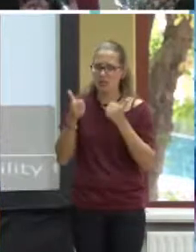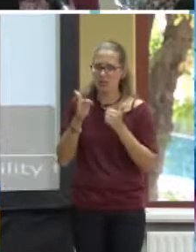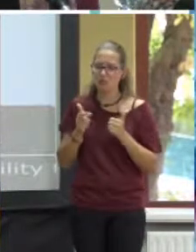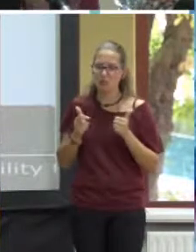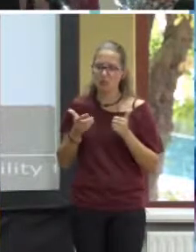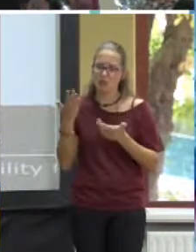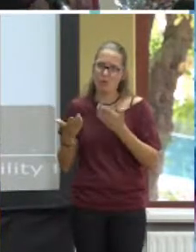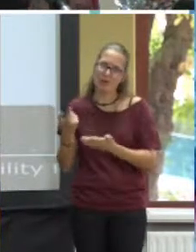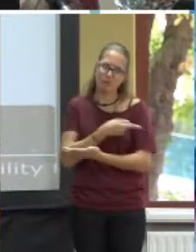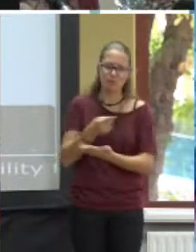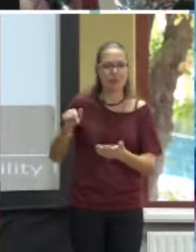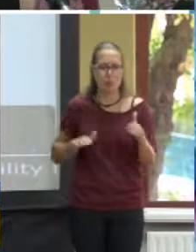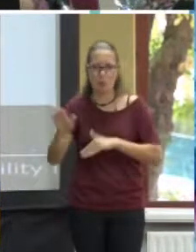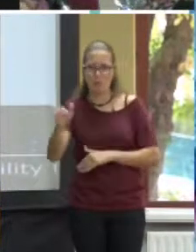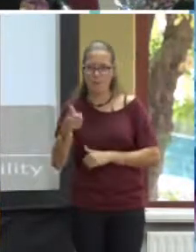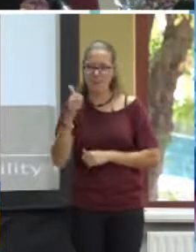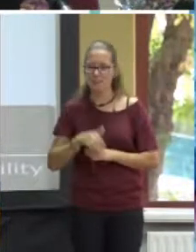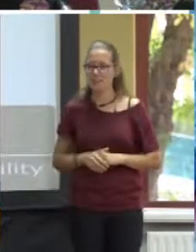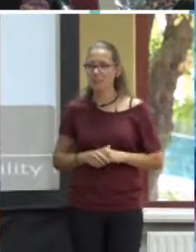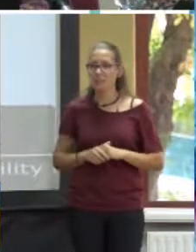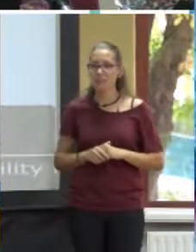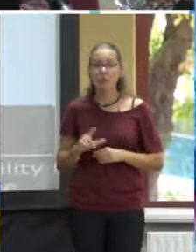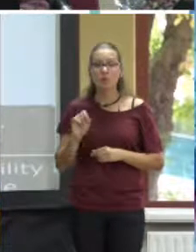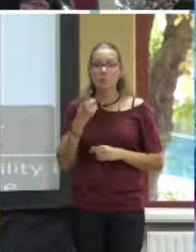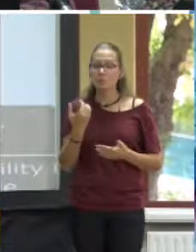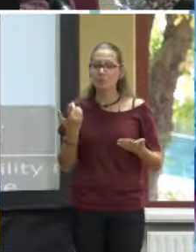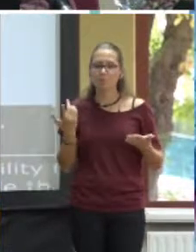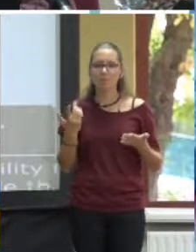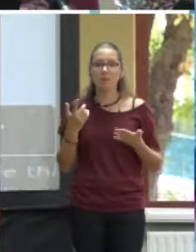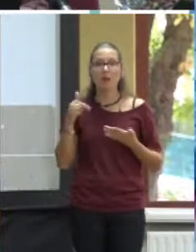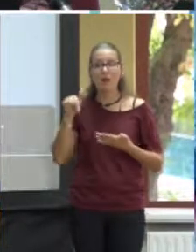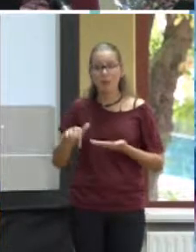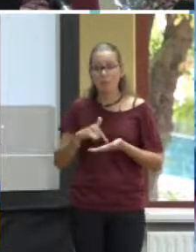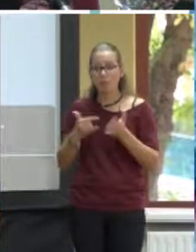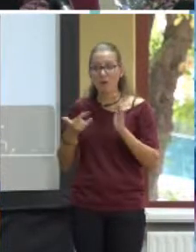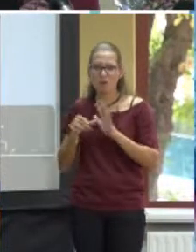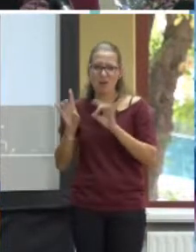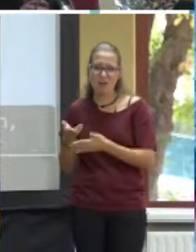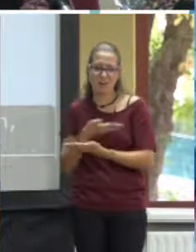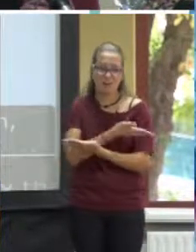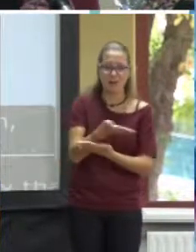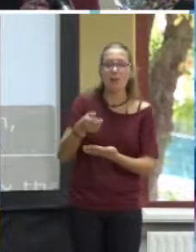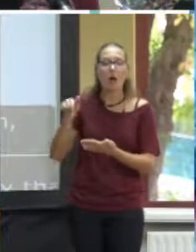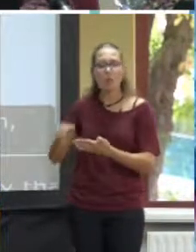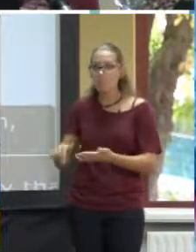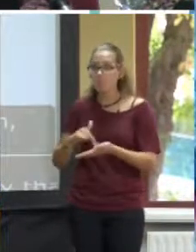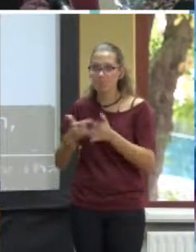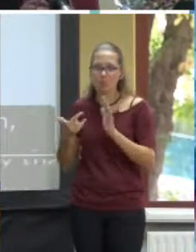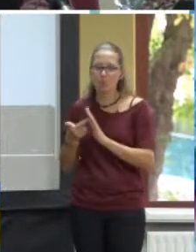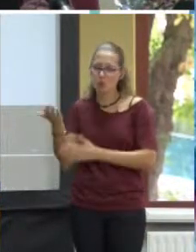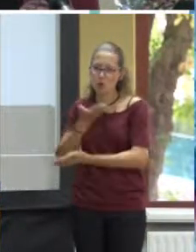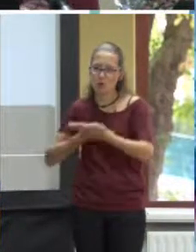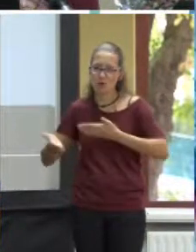more developed. We have to say that this plan has been a project